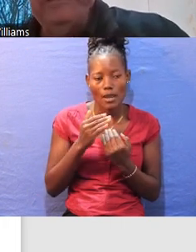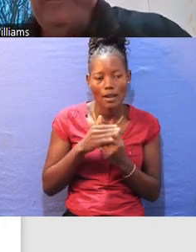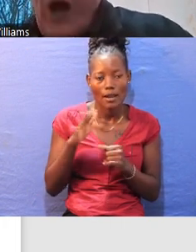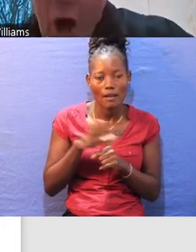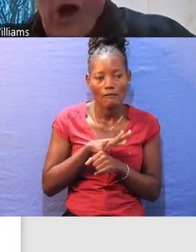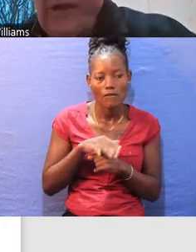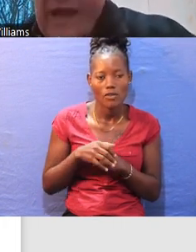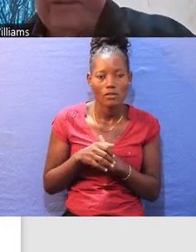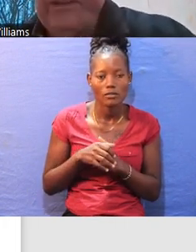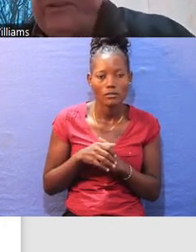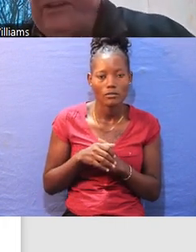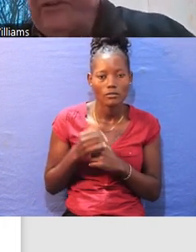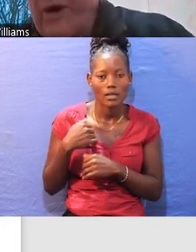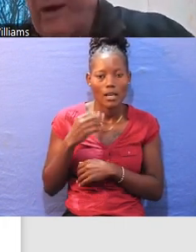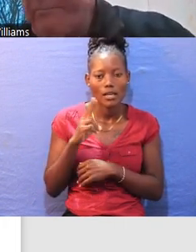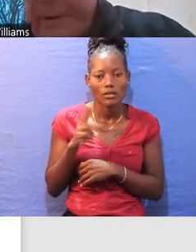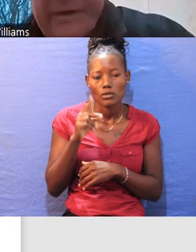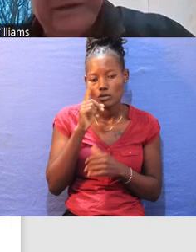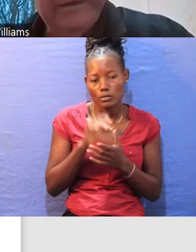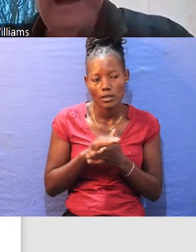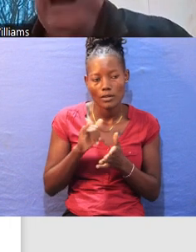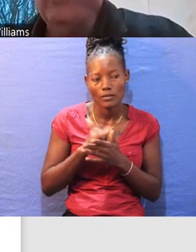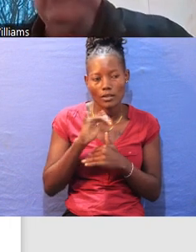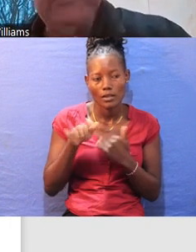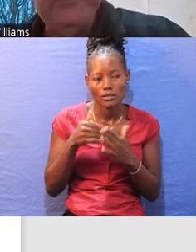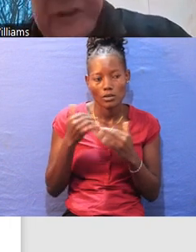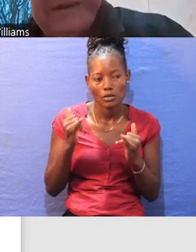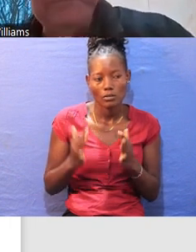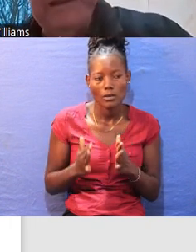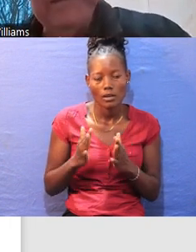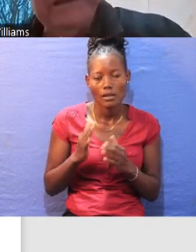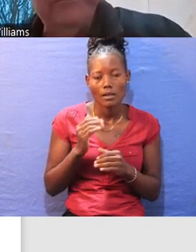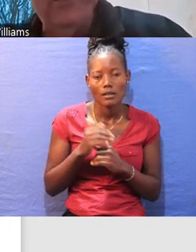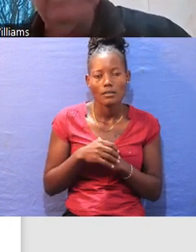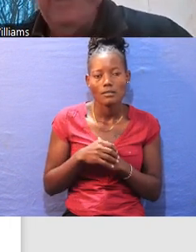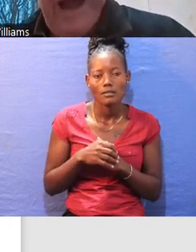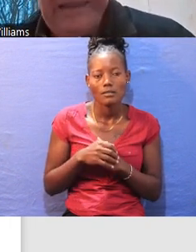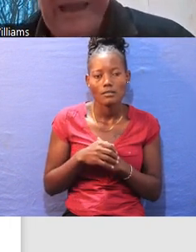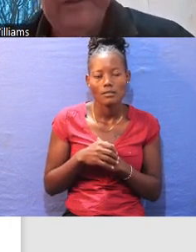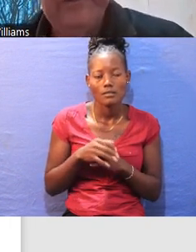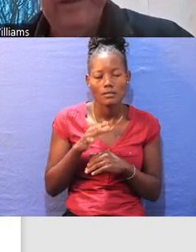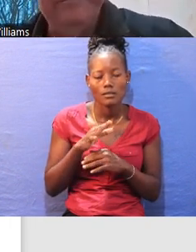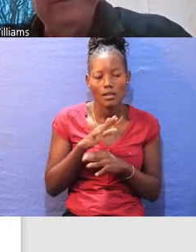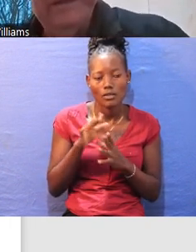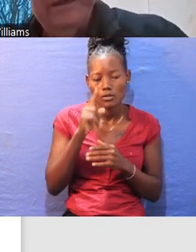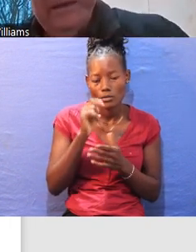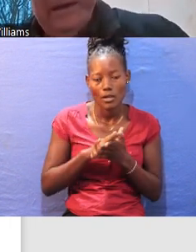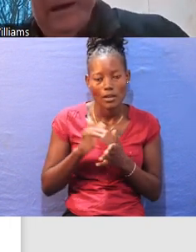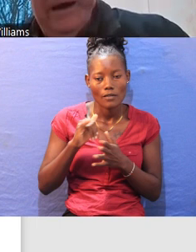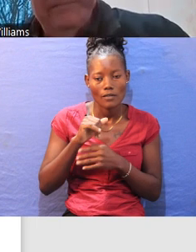used to believe that all athletes need to squat, period. I don't necessarily believe that anymore. I like to see it,